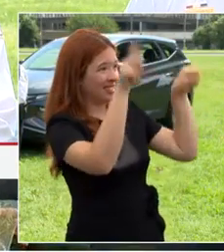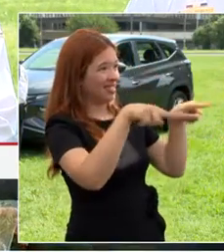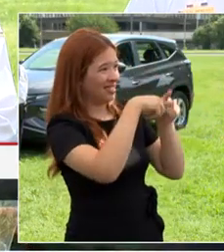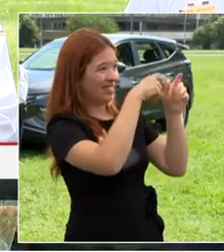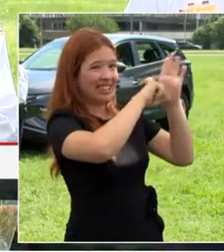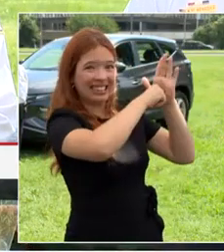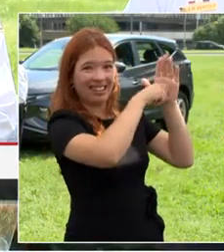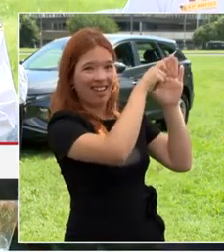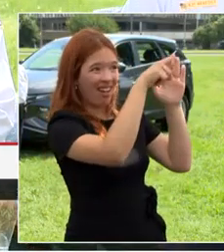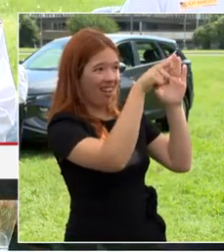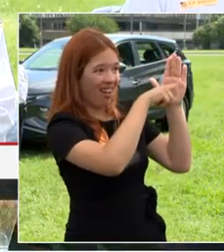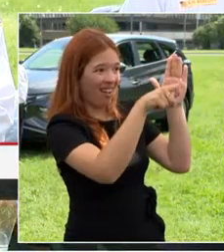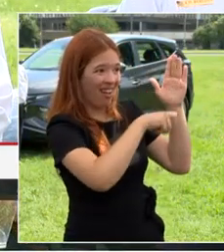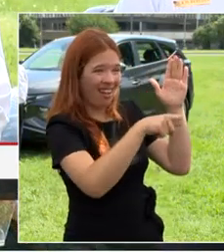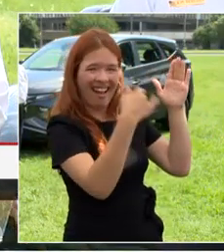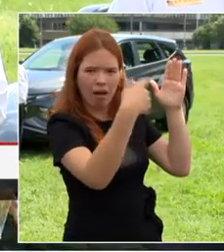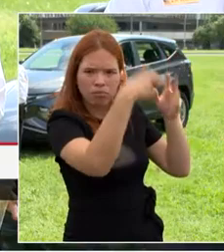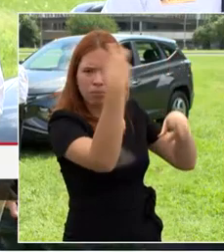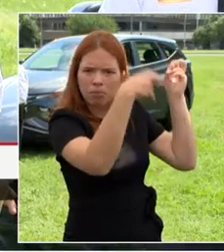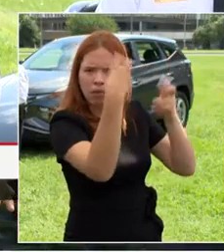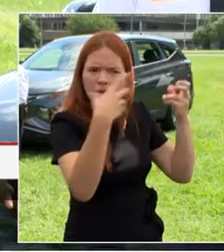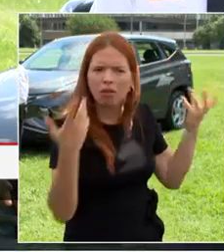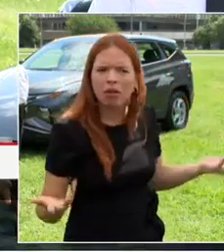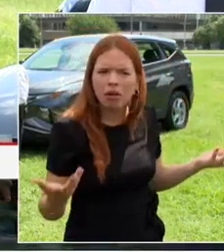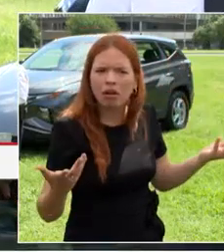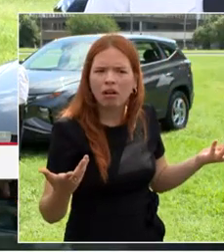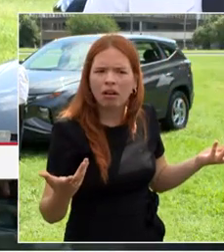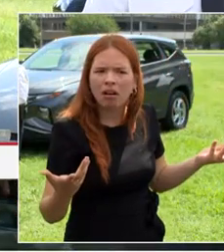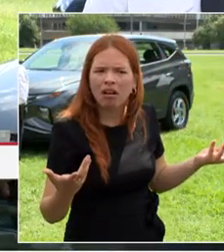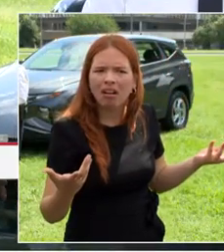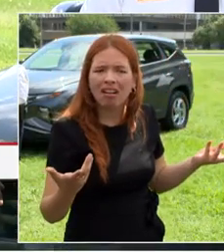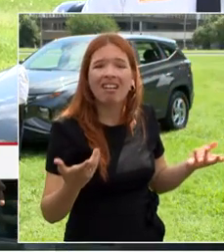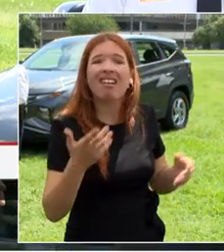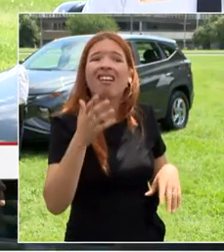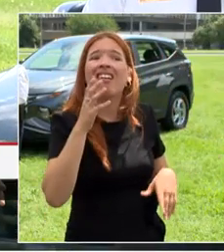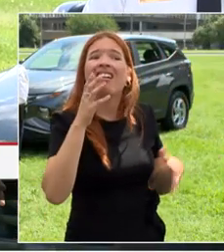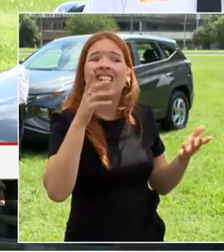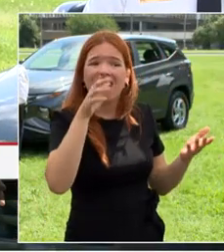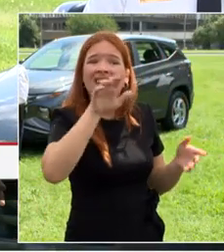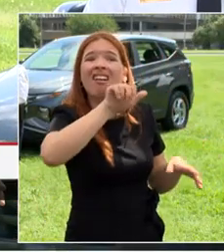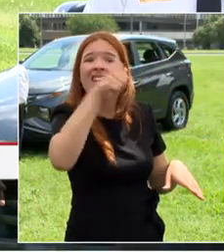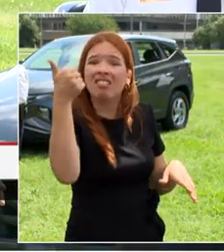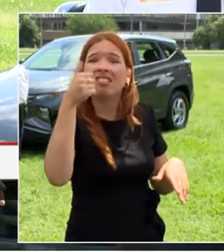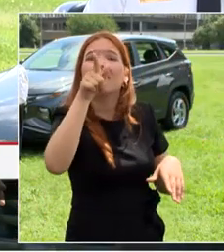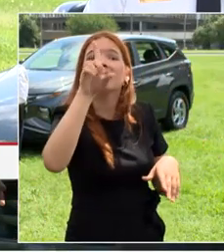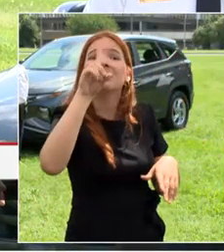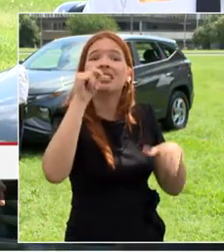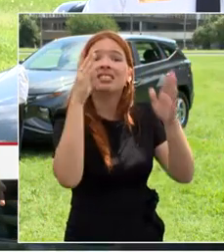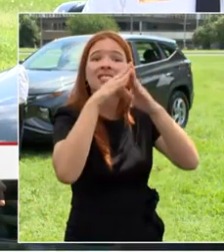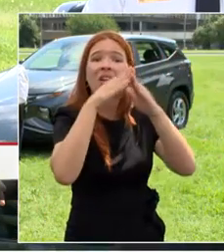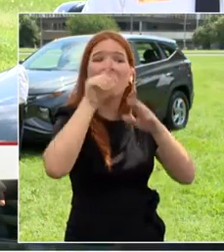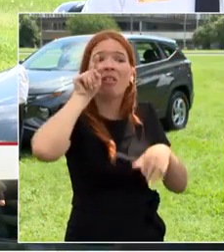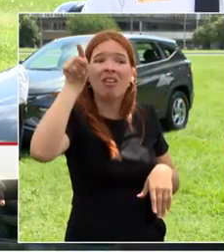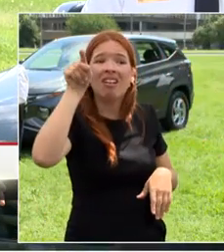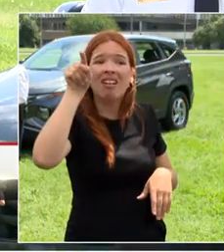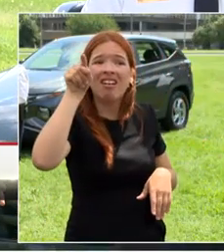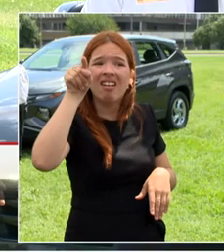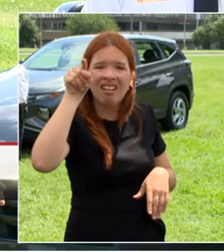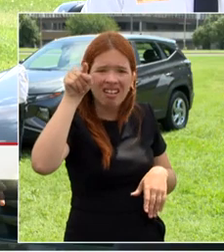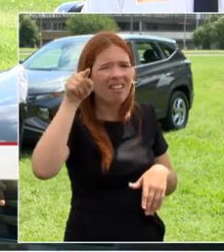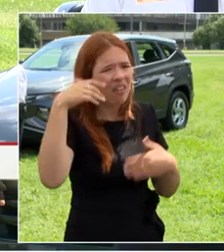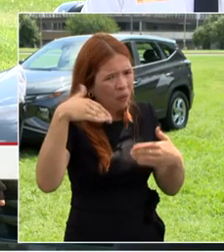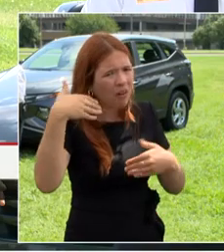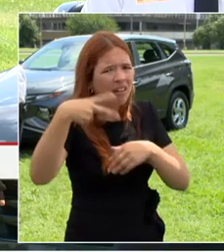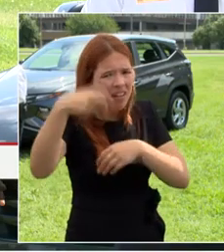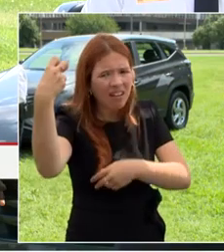Also, you've had car thefts downtown where I think somebody got their Rolex watches stolen, etc. First off, how